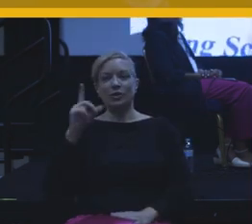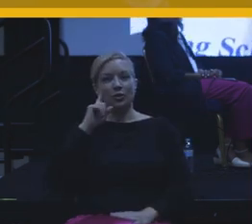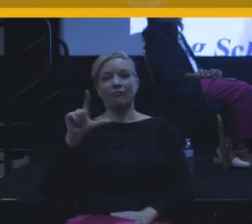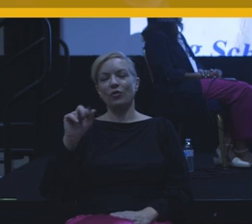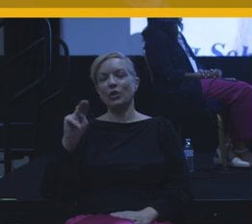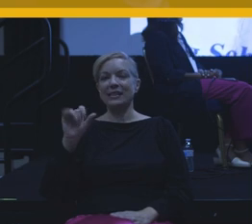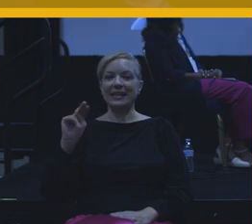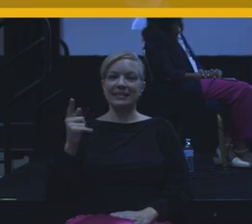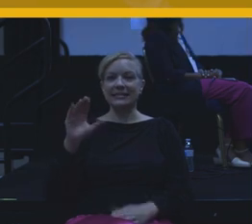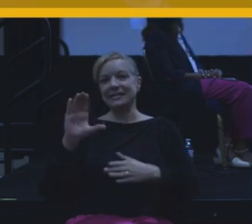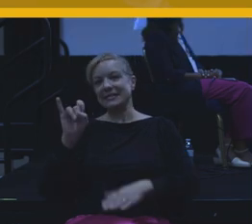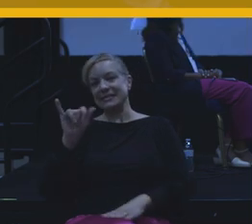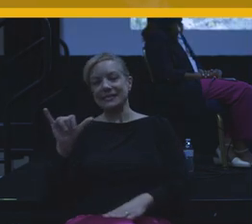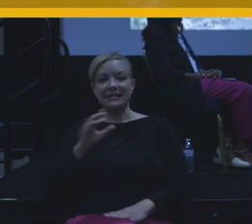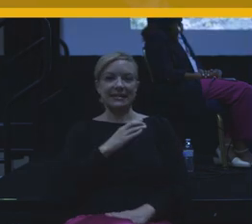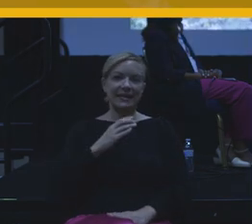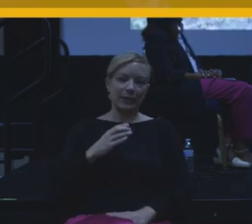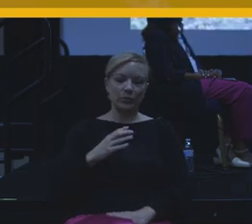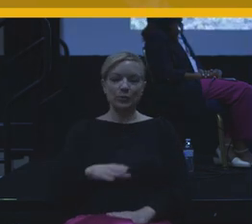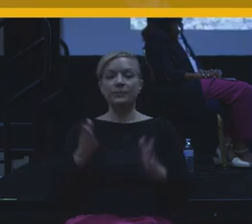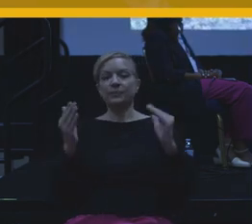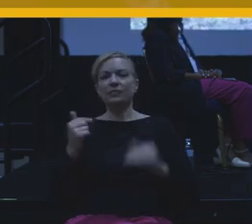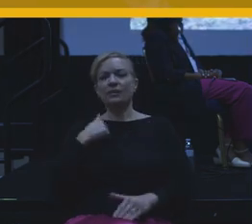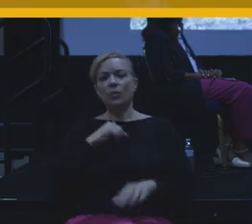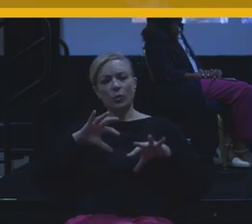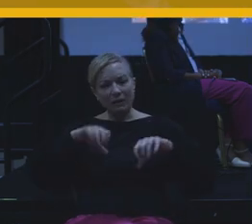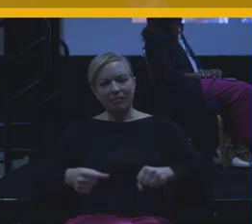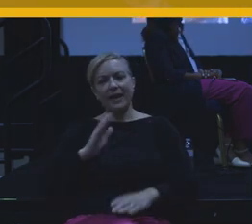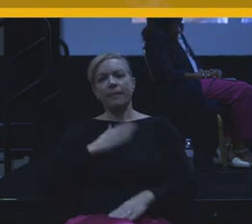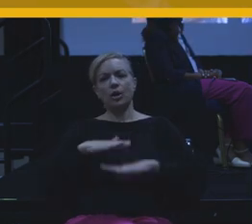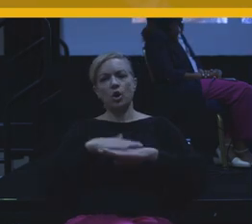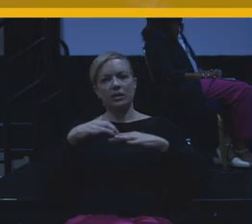Council at large. We're reclaiming our language, our indigenous language.